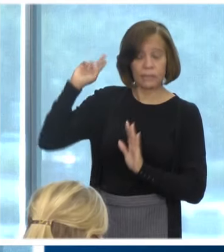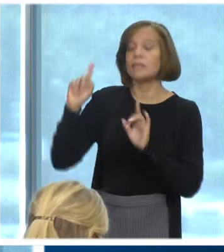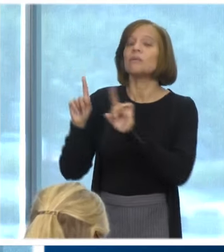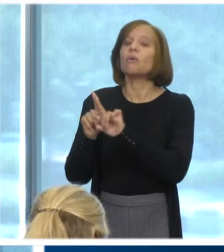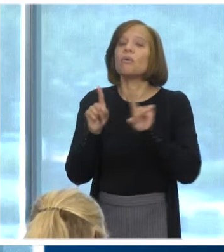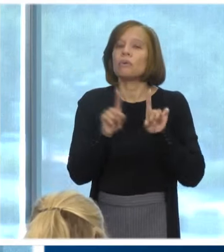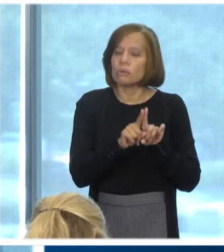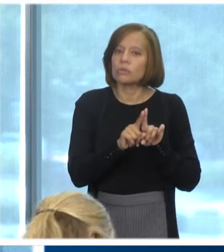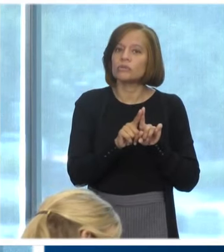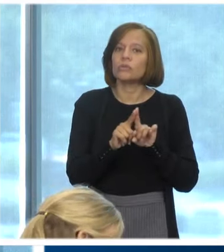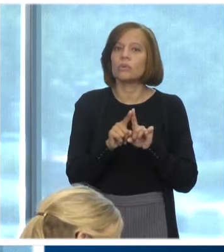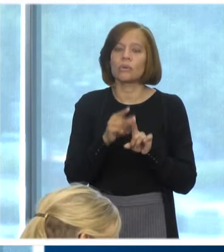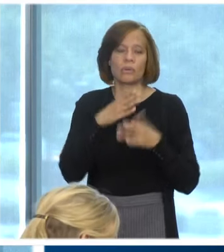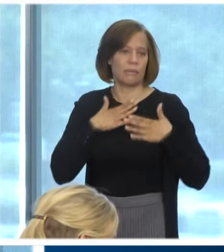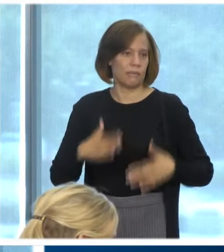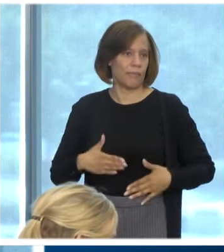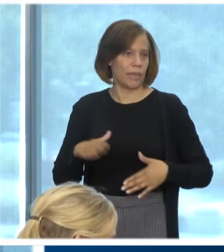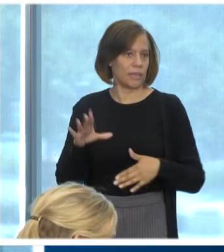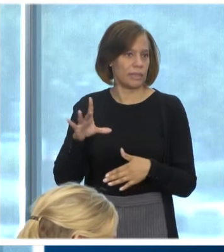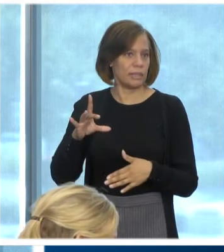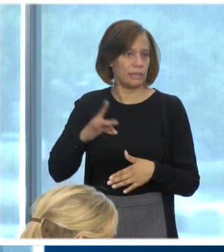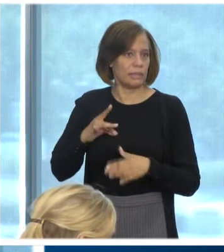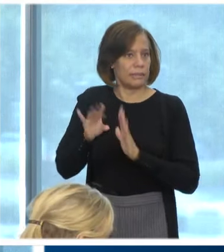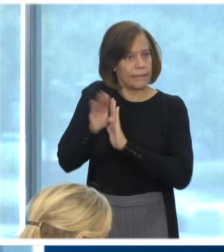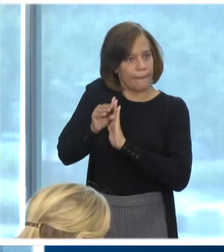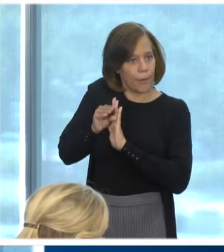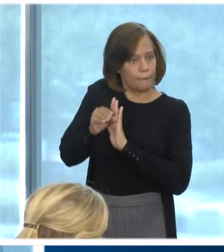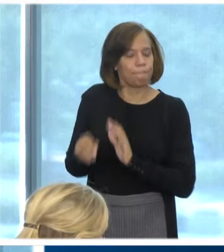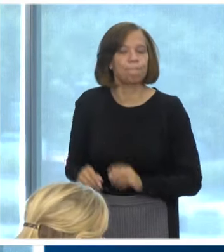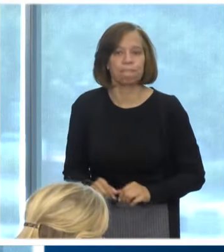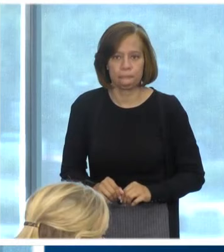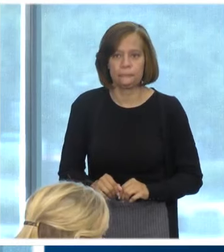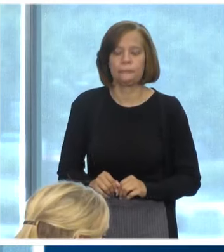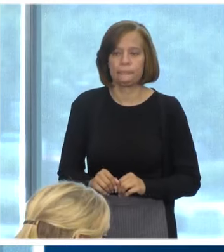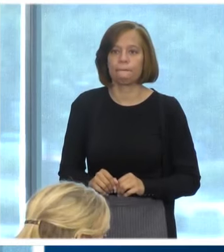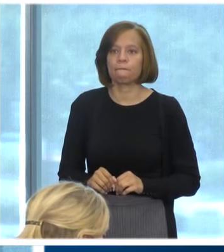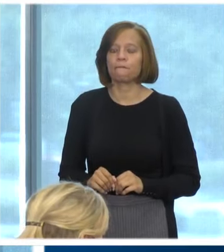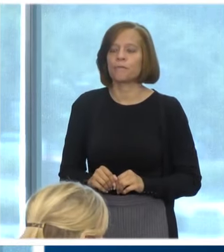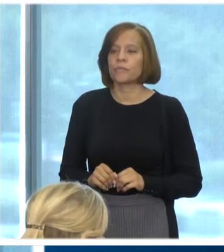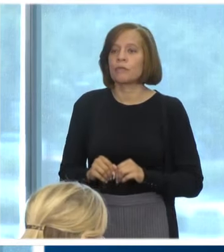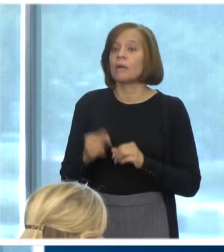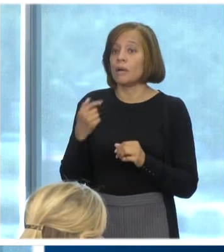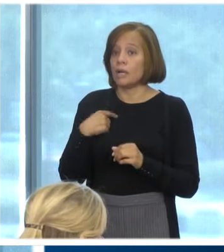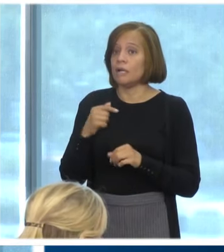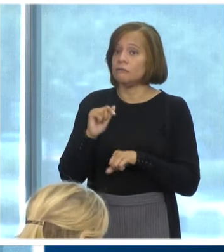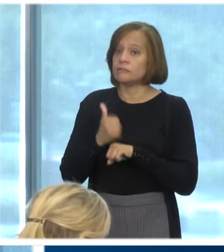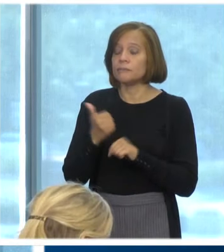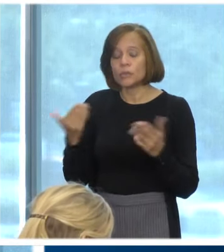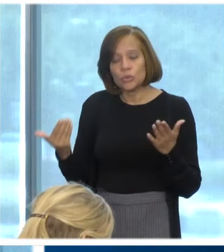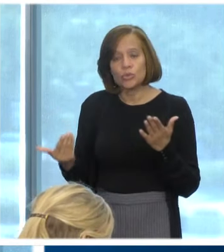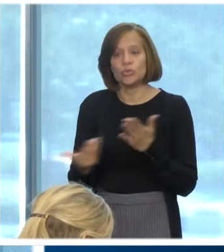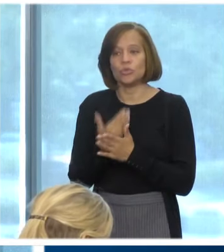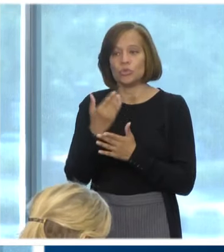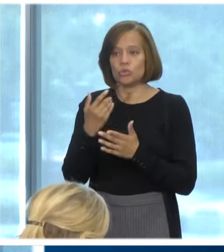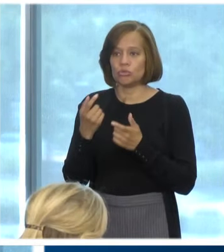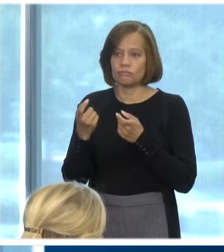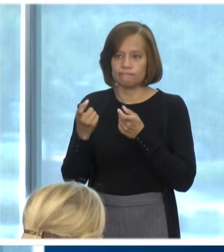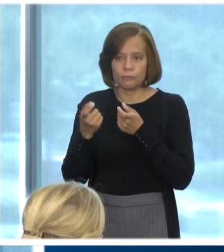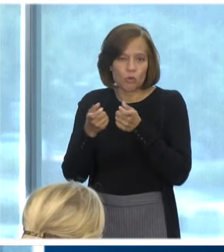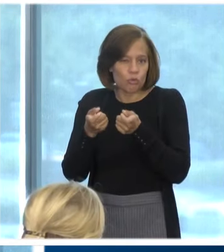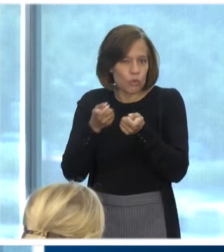of mounting body cameras to this equipment. I've given new directions for the use of chemical irritants that will require